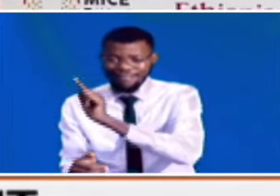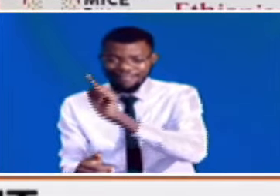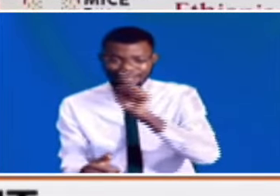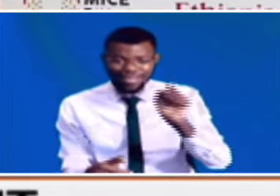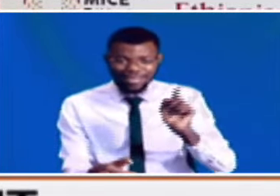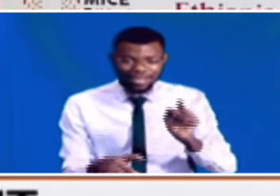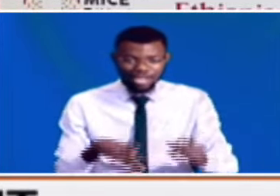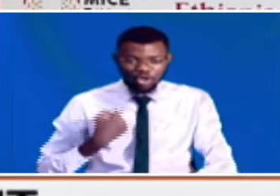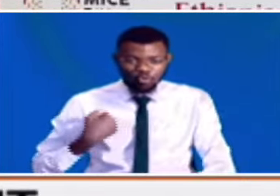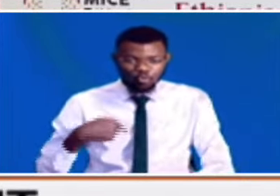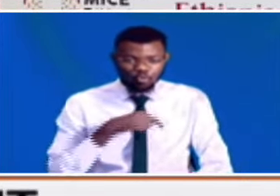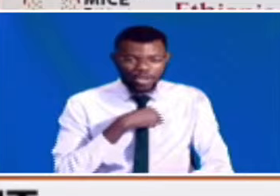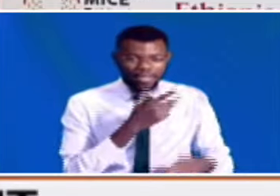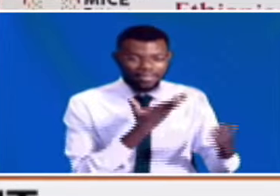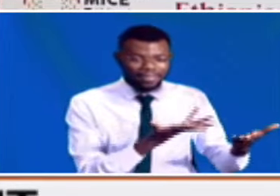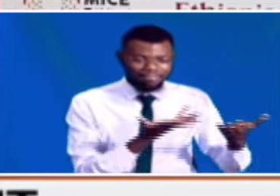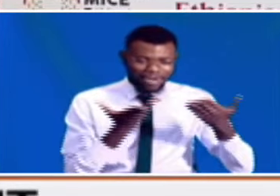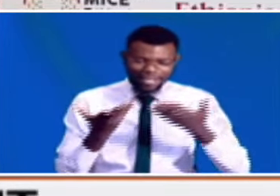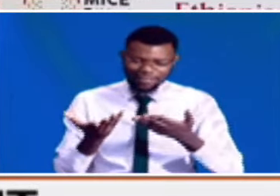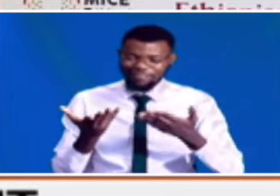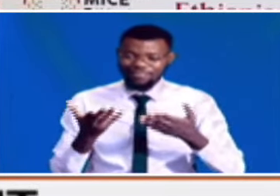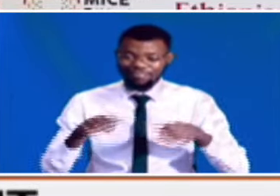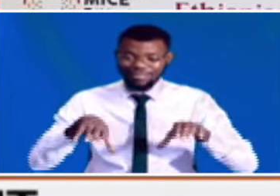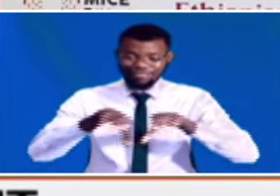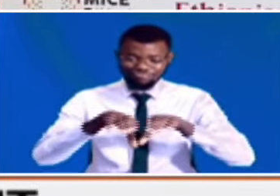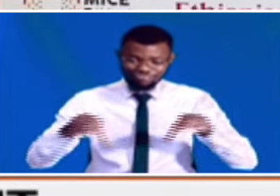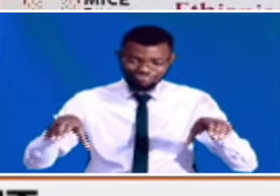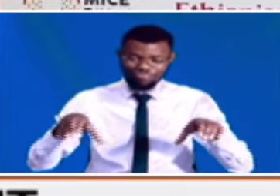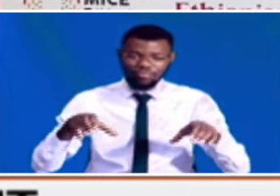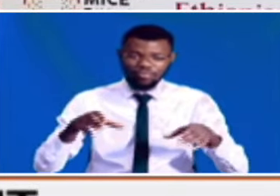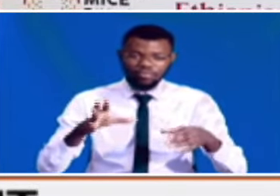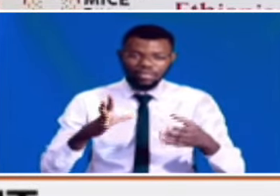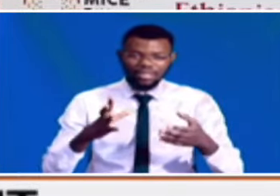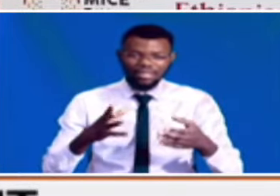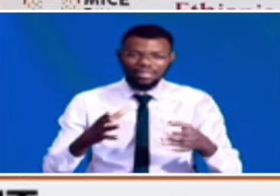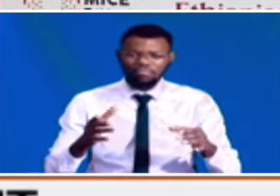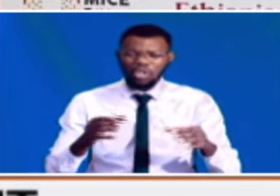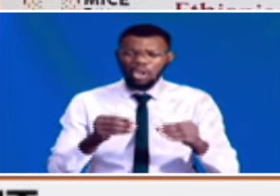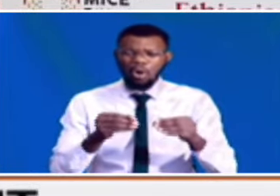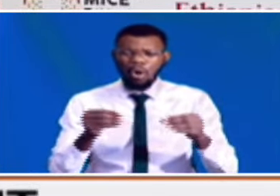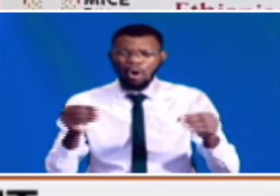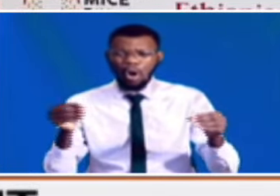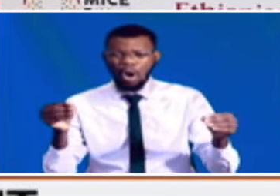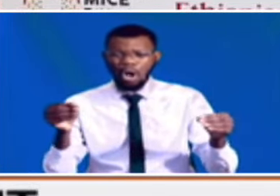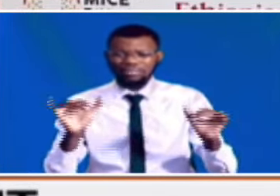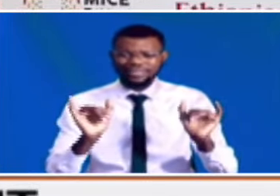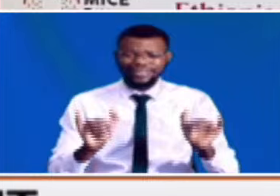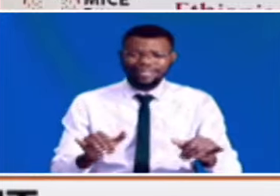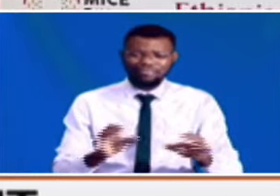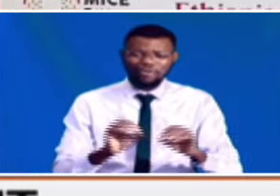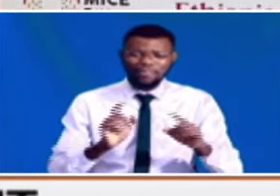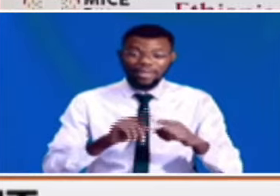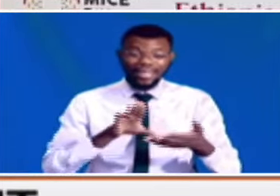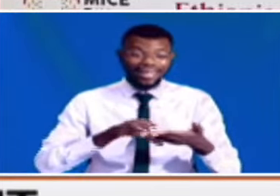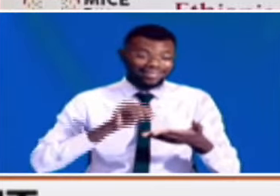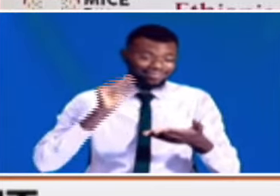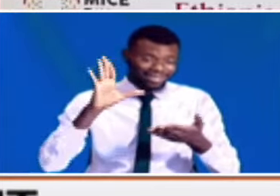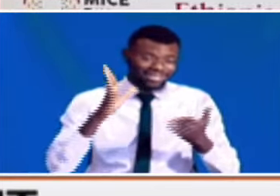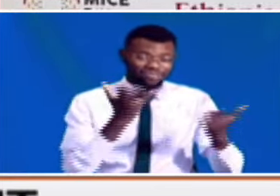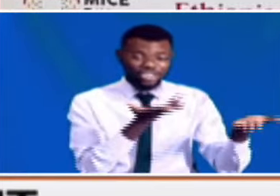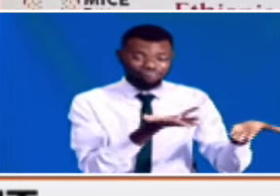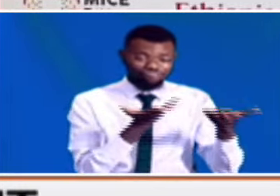and bring the furniture back into our offices, and they are not long lasting, that's one thing, but very expensive to bring into the country. It